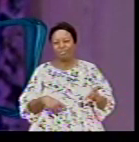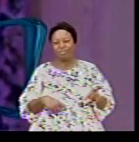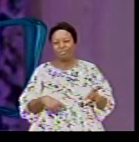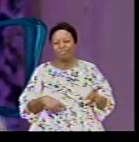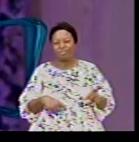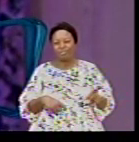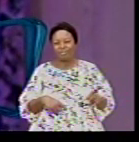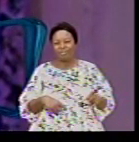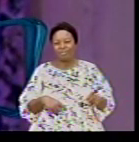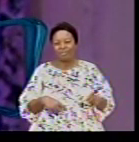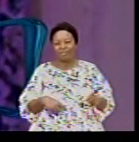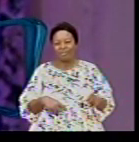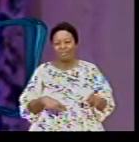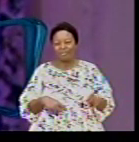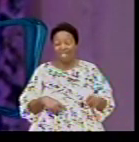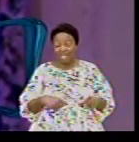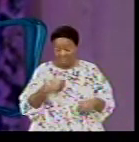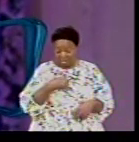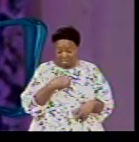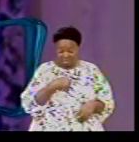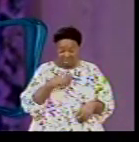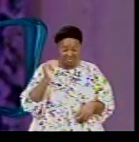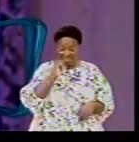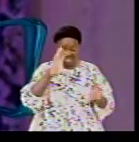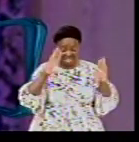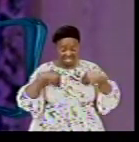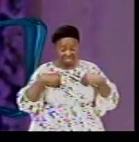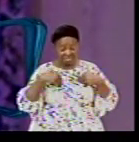I'm not taking no for an answer.